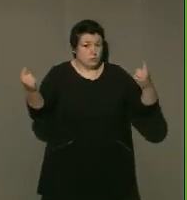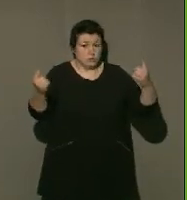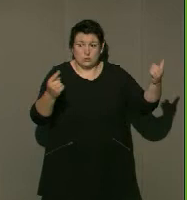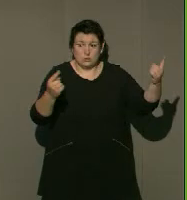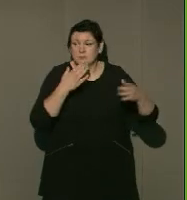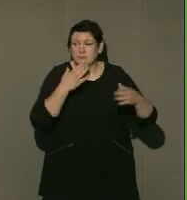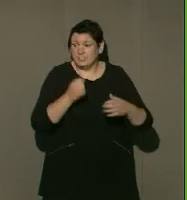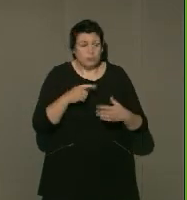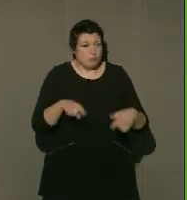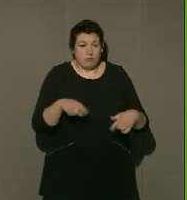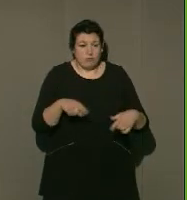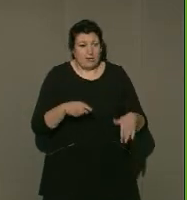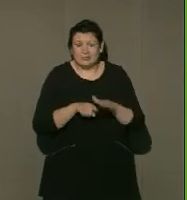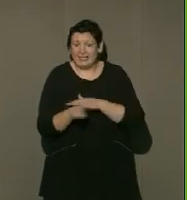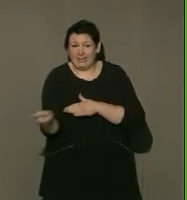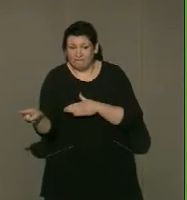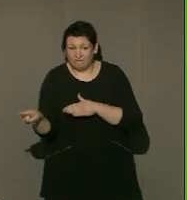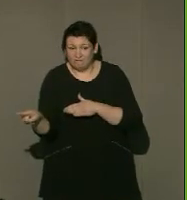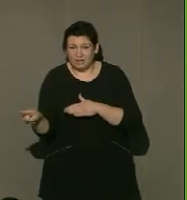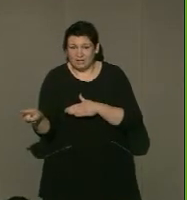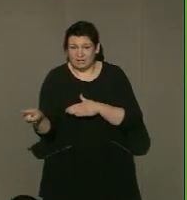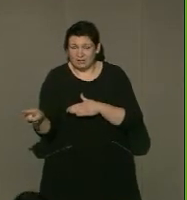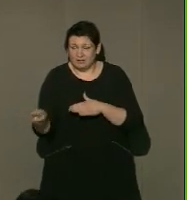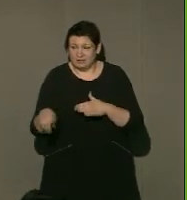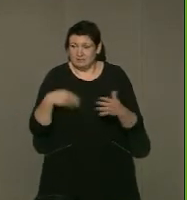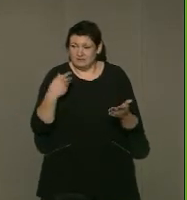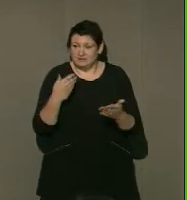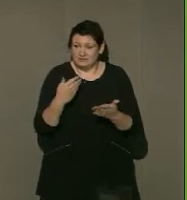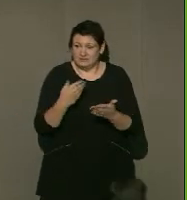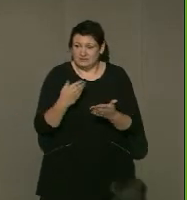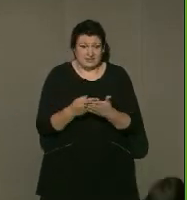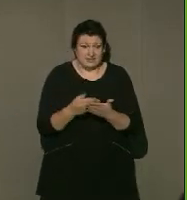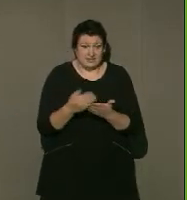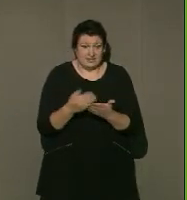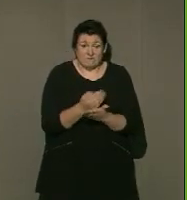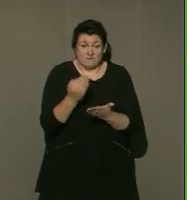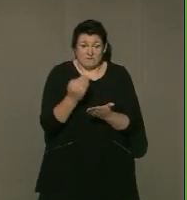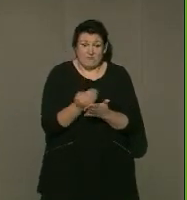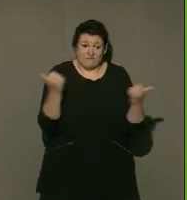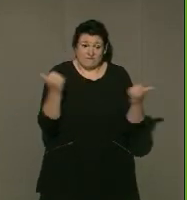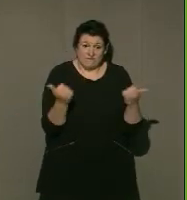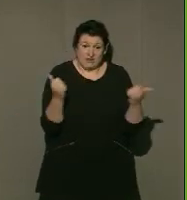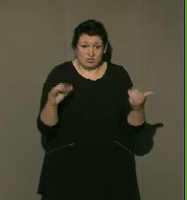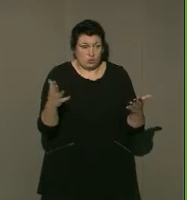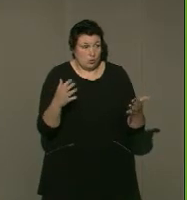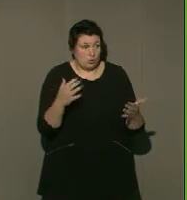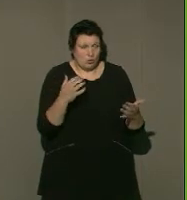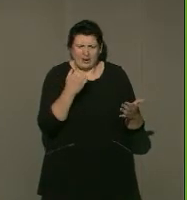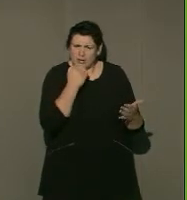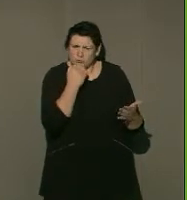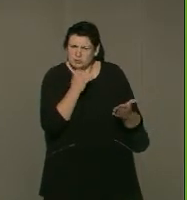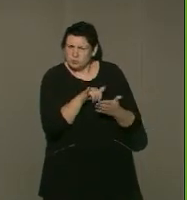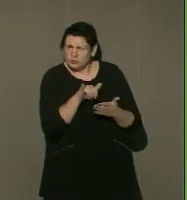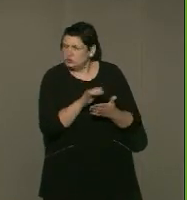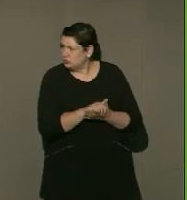may not leave until the ballots are collected or until they're counted.